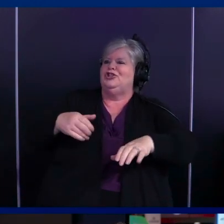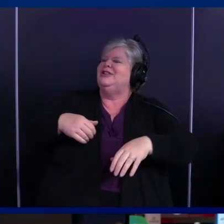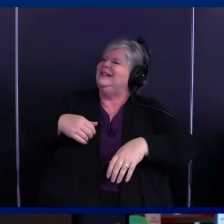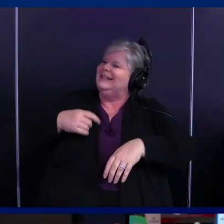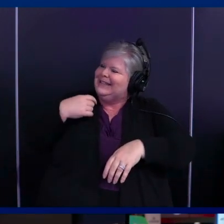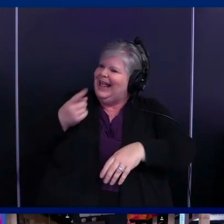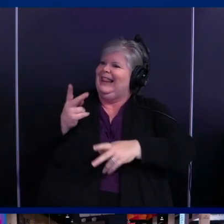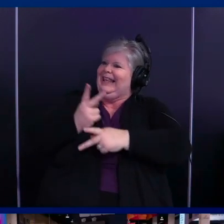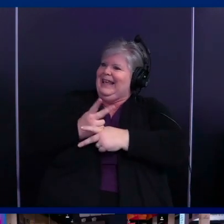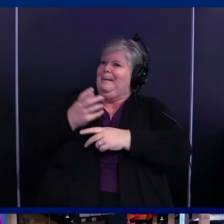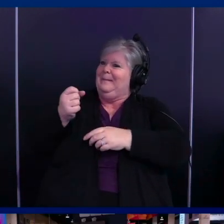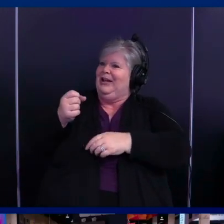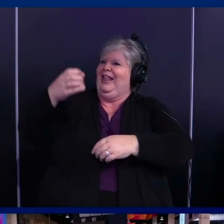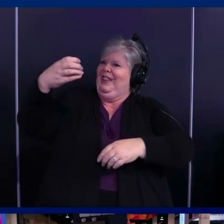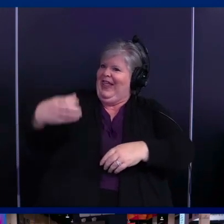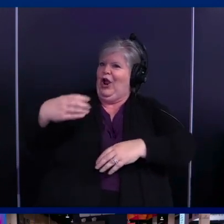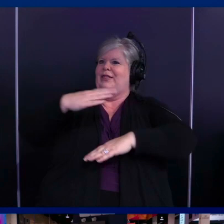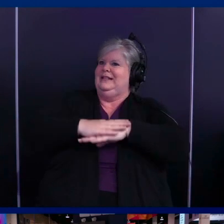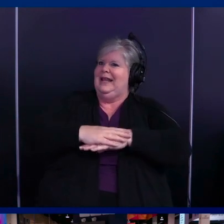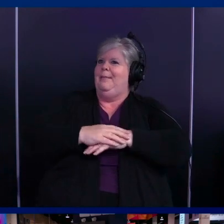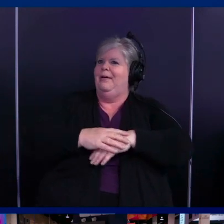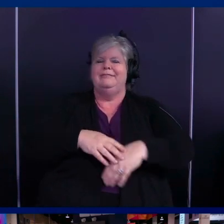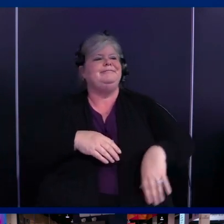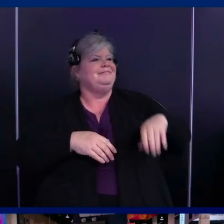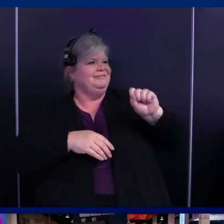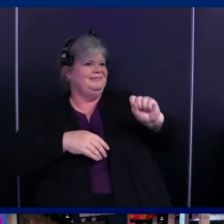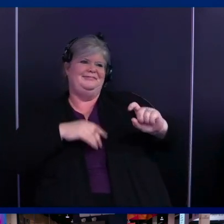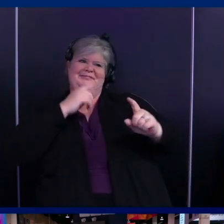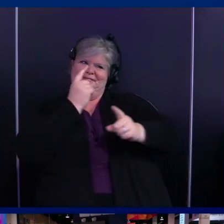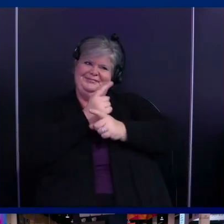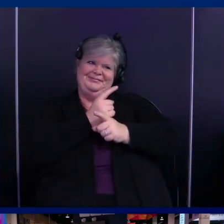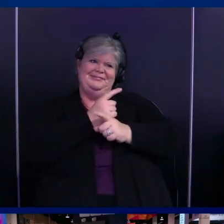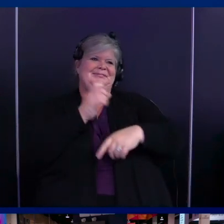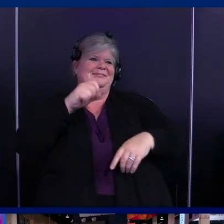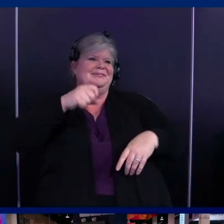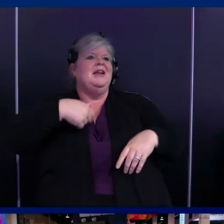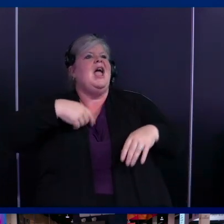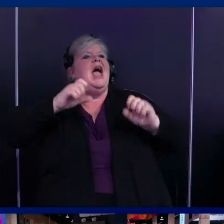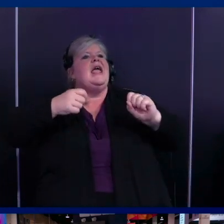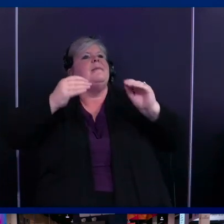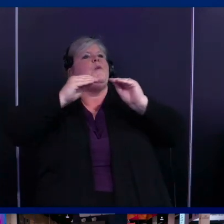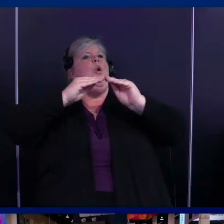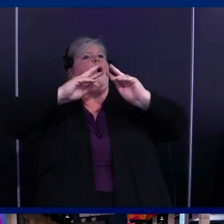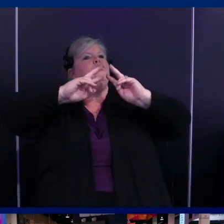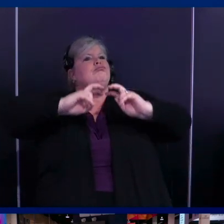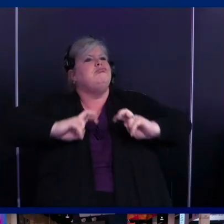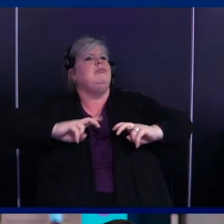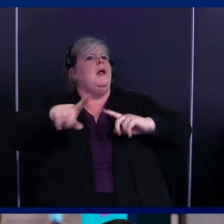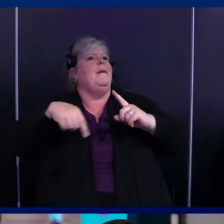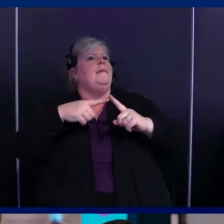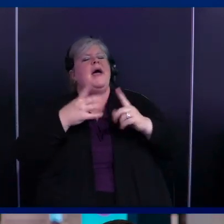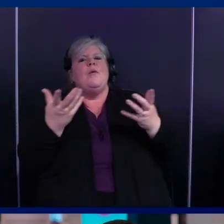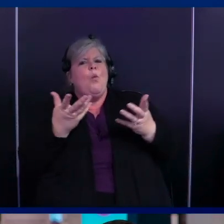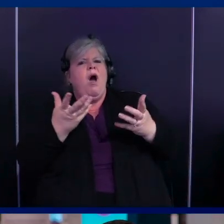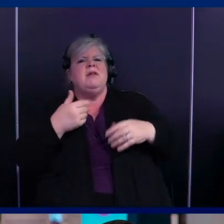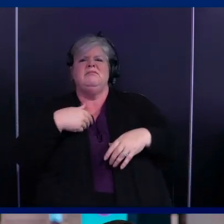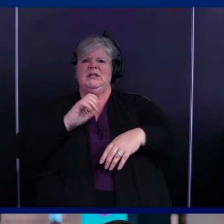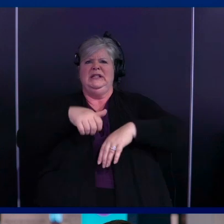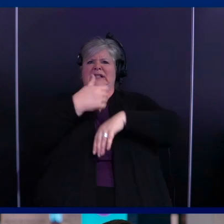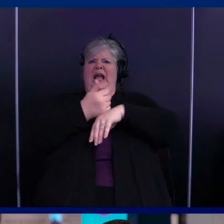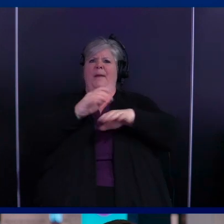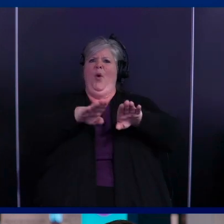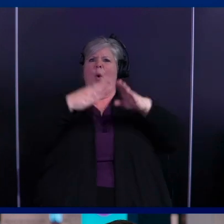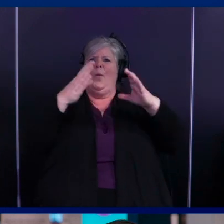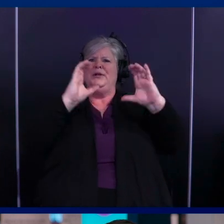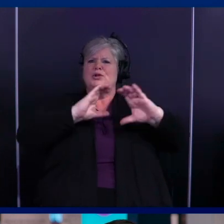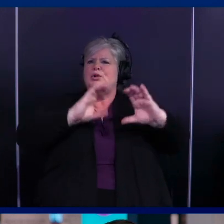Absolutely. So I can jump into a little more detail on what setting up OpenSearch looks like. Yeah, let's